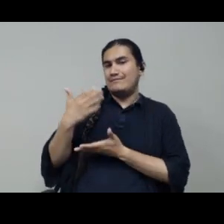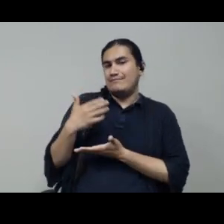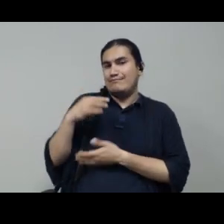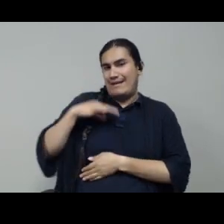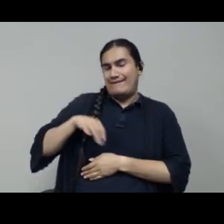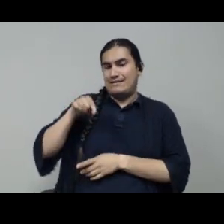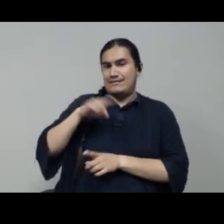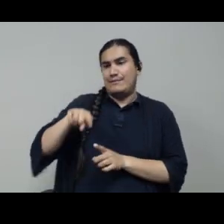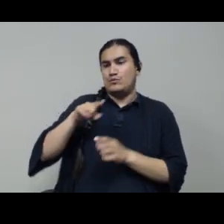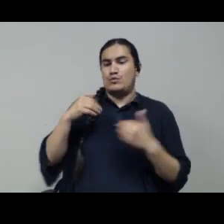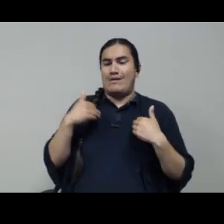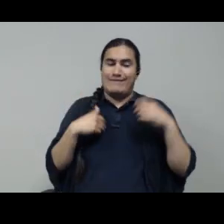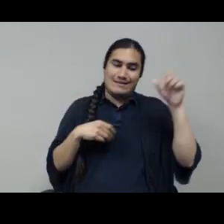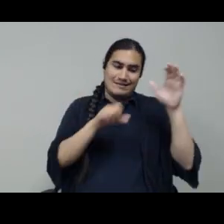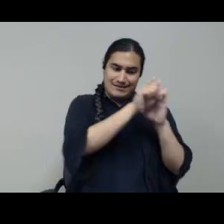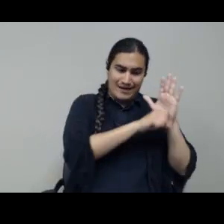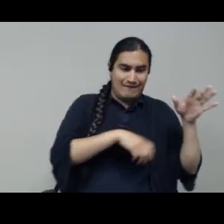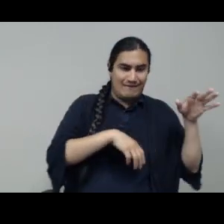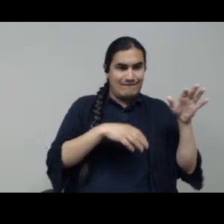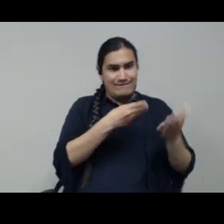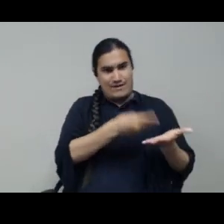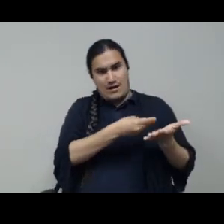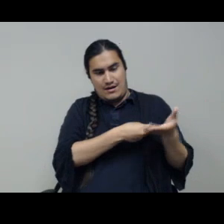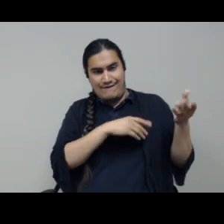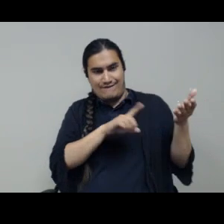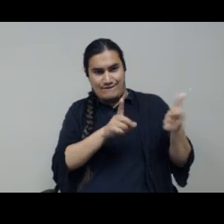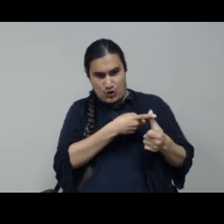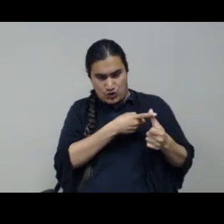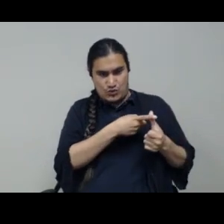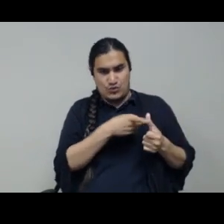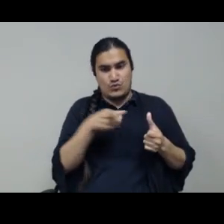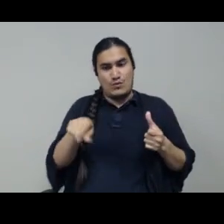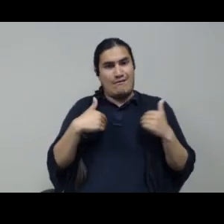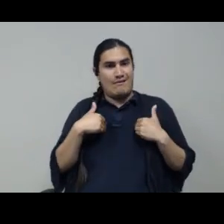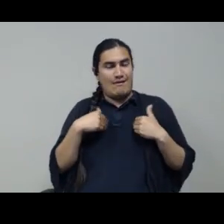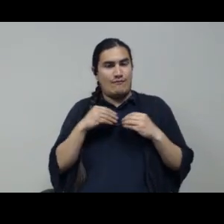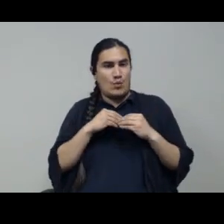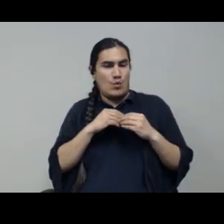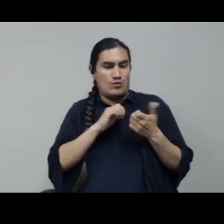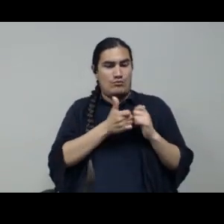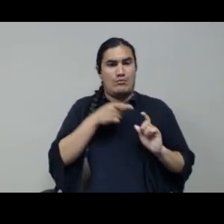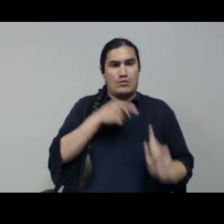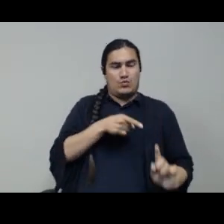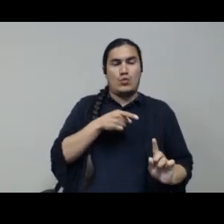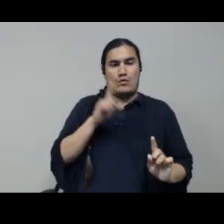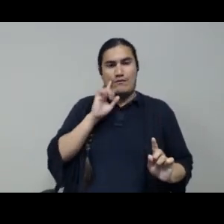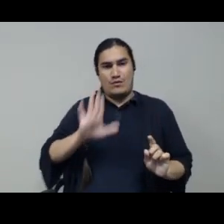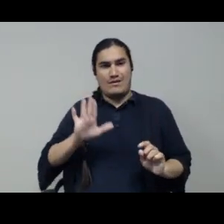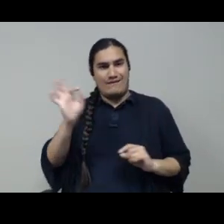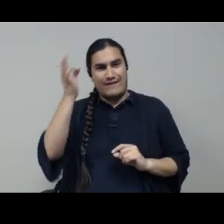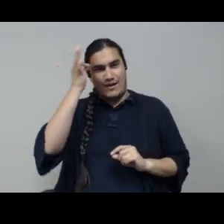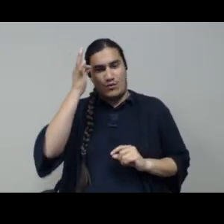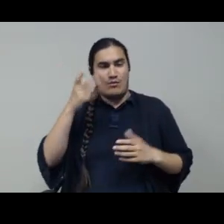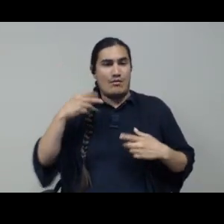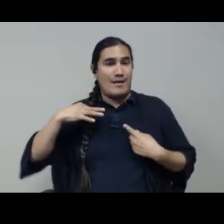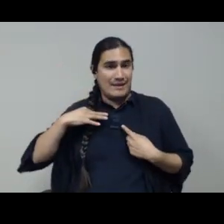the state funding first so that they can be scored more competitively in their federal grant